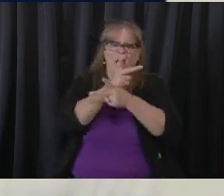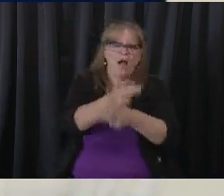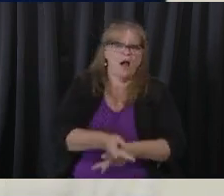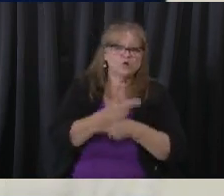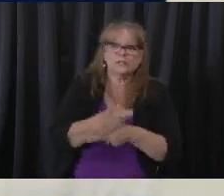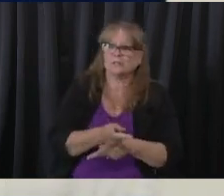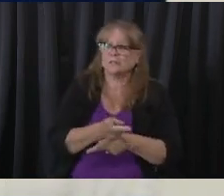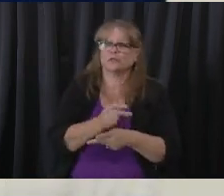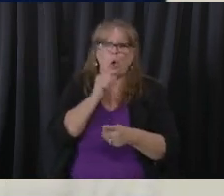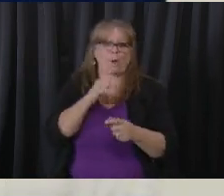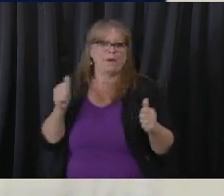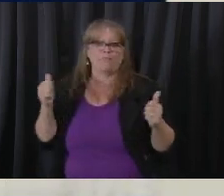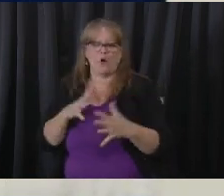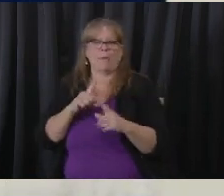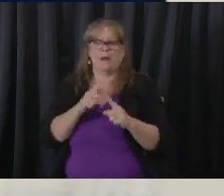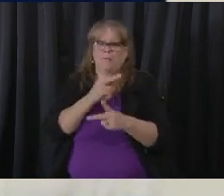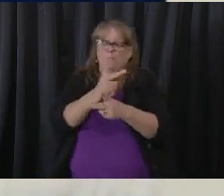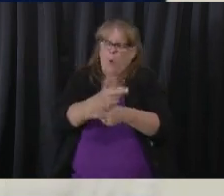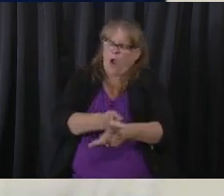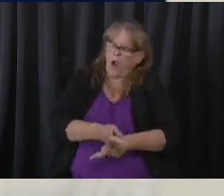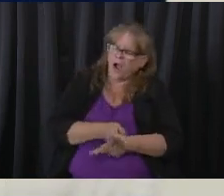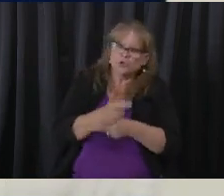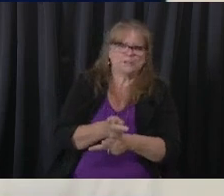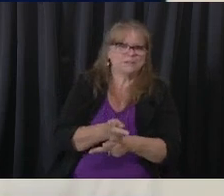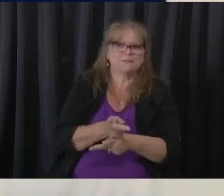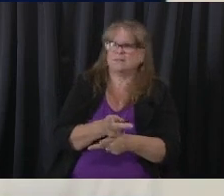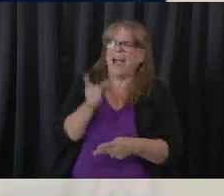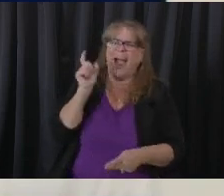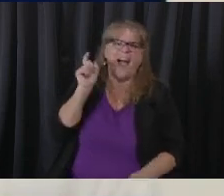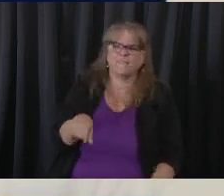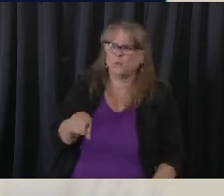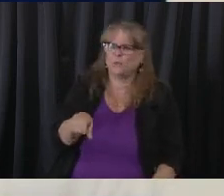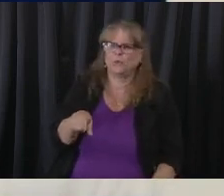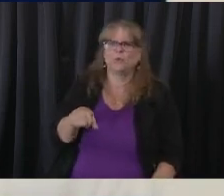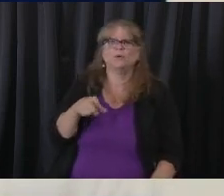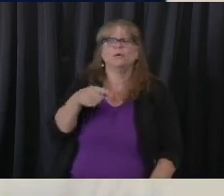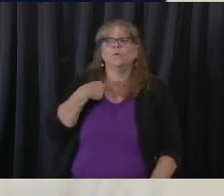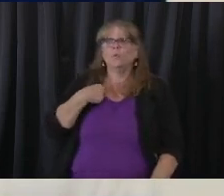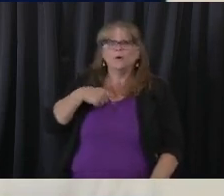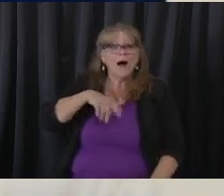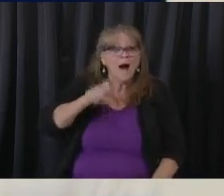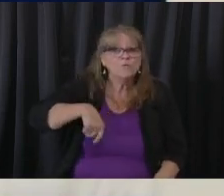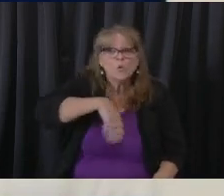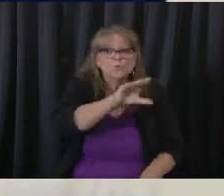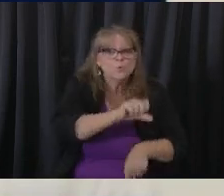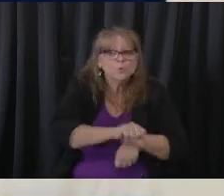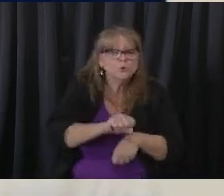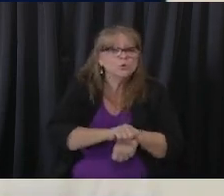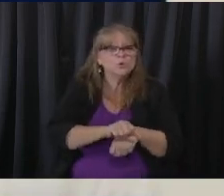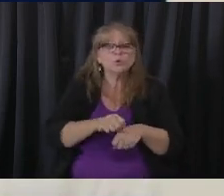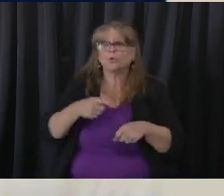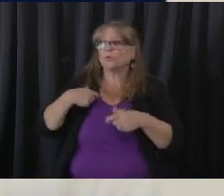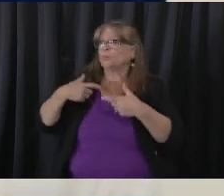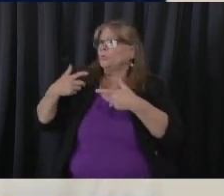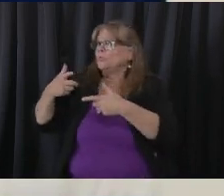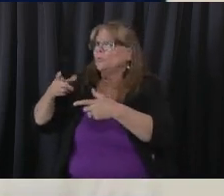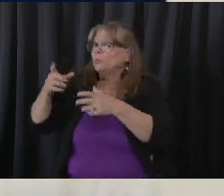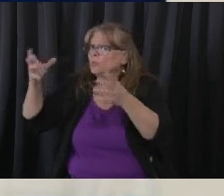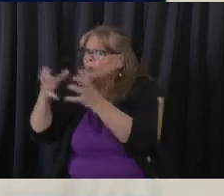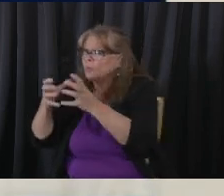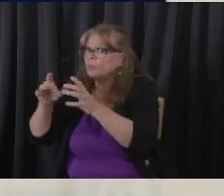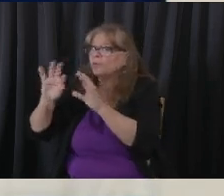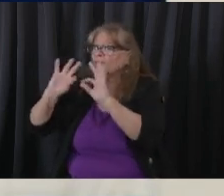we're recreating, we're with our families, we're under safe conditions, visiting our loved ones. We're doing these things, but we're not